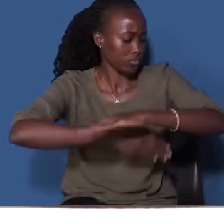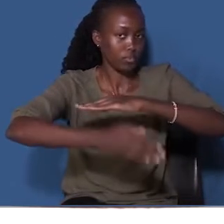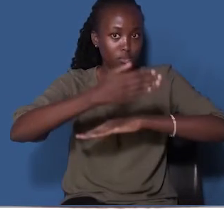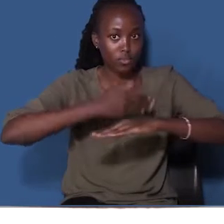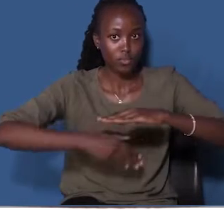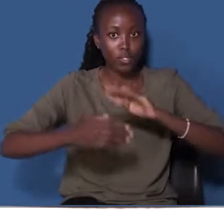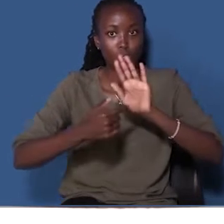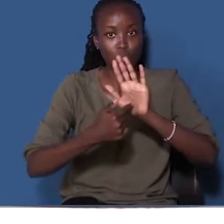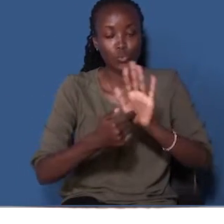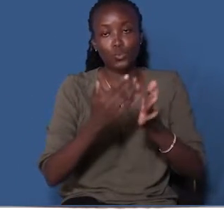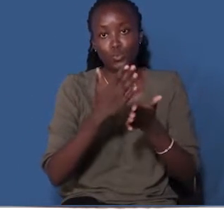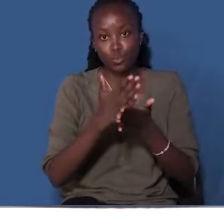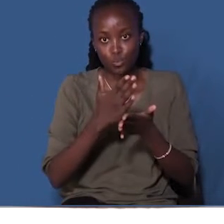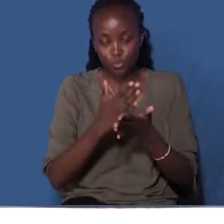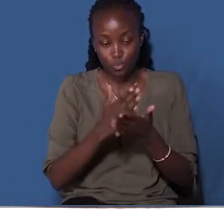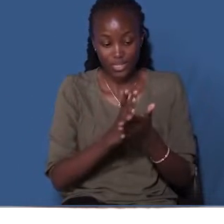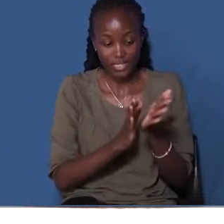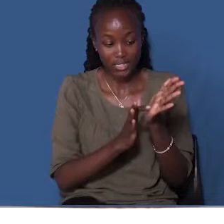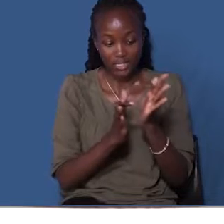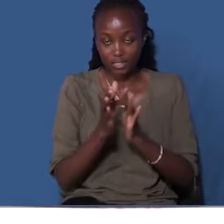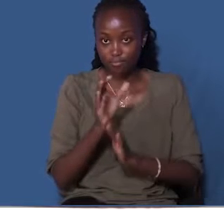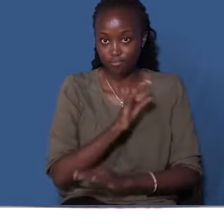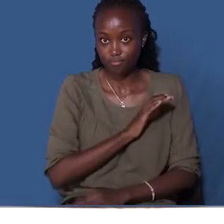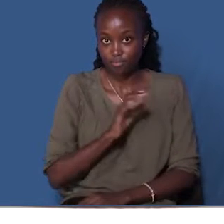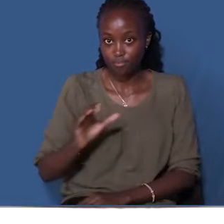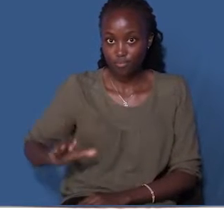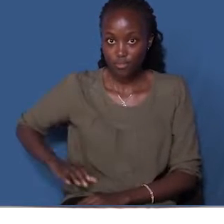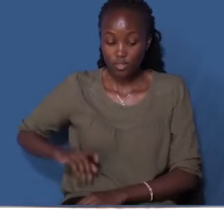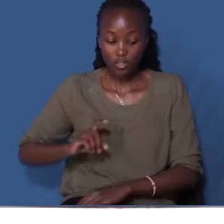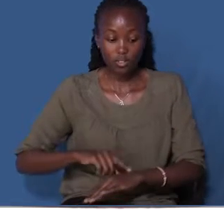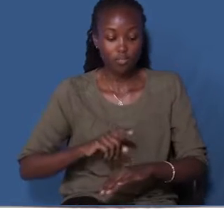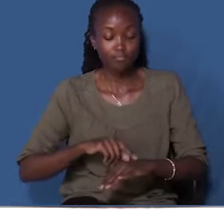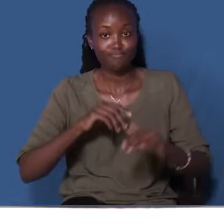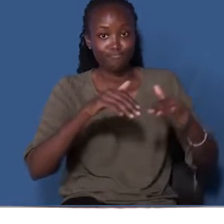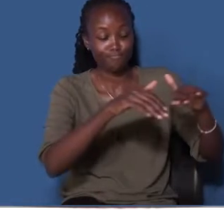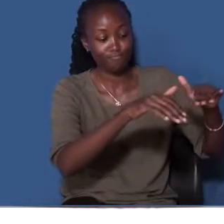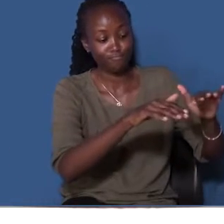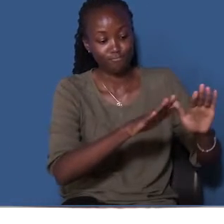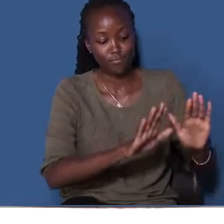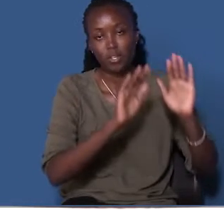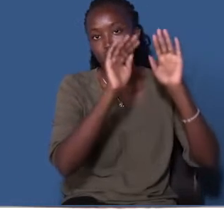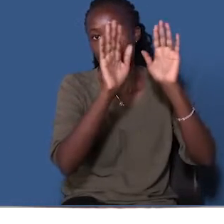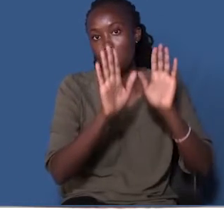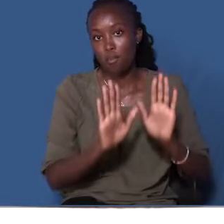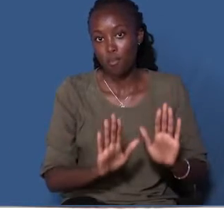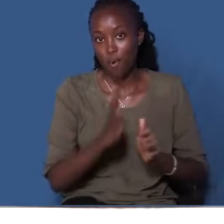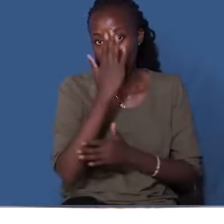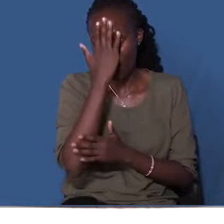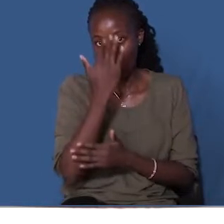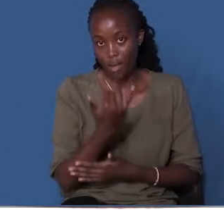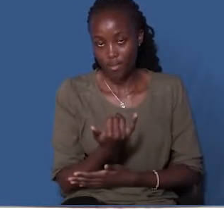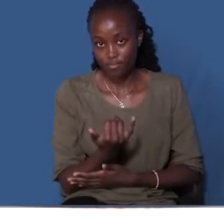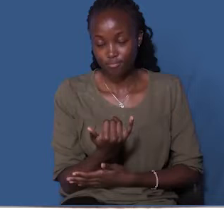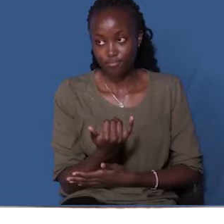it is very, very open that Christ's burial, death and burial was significant in the sense